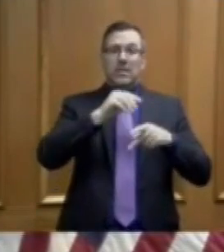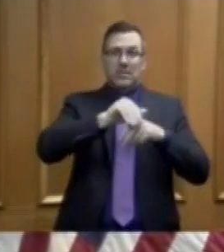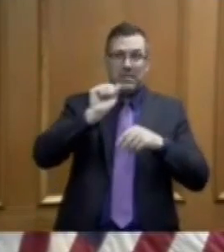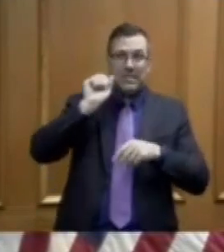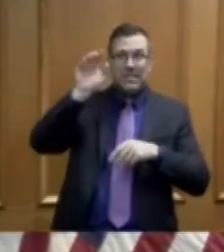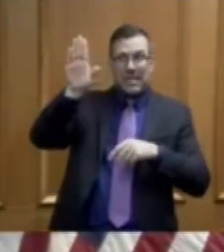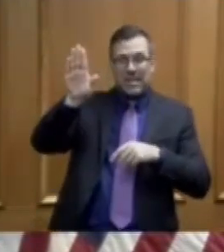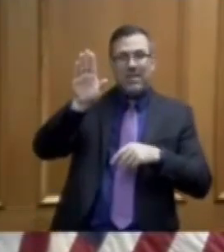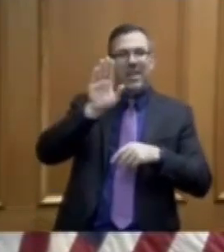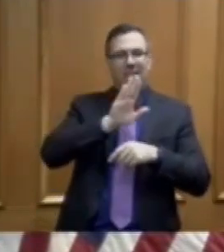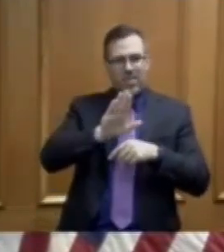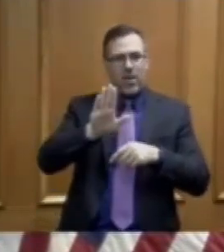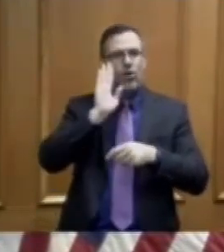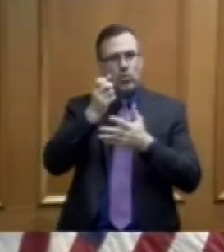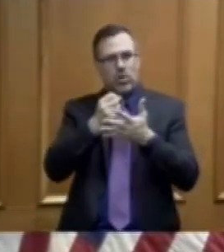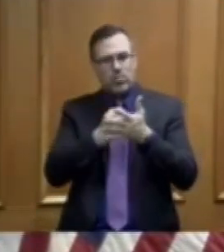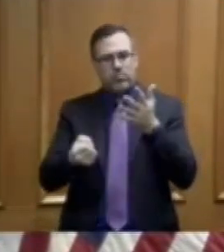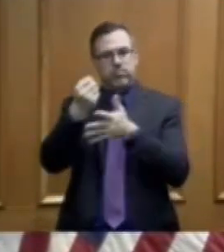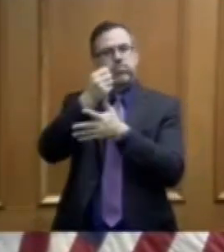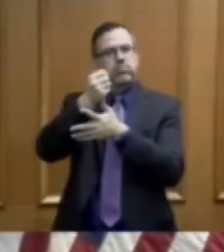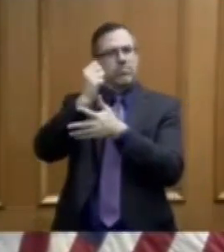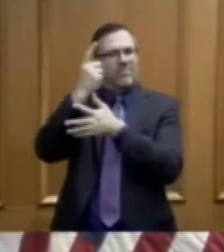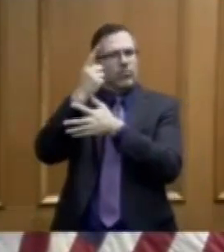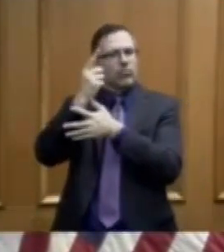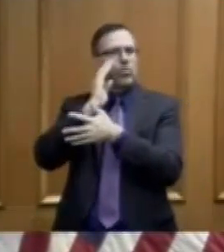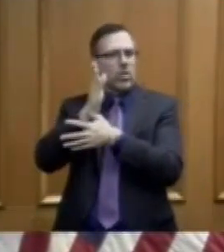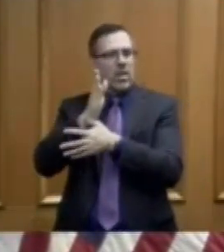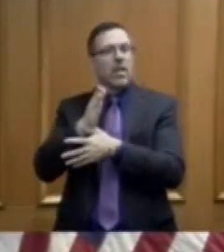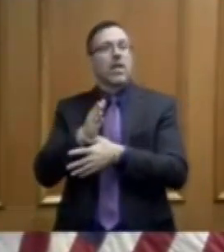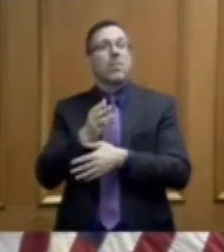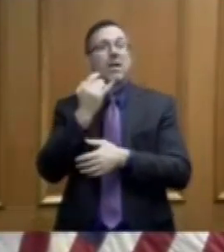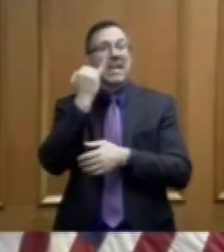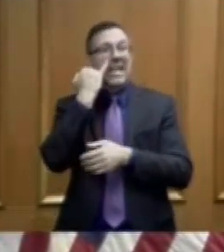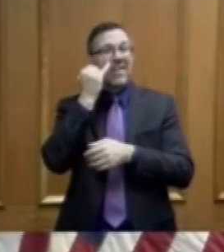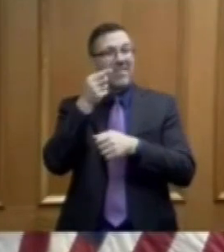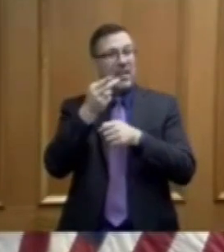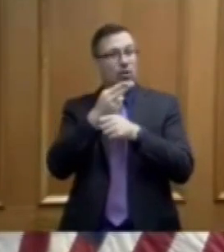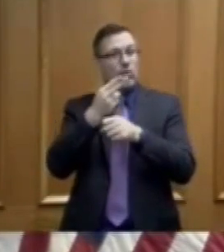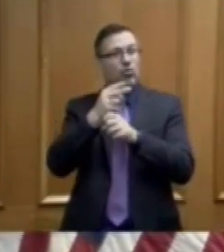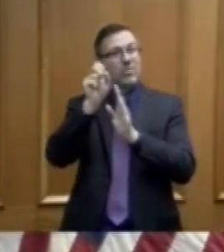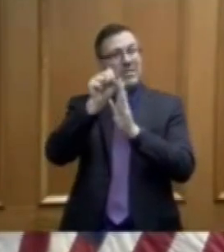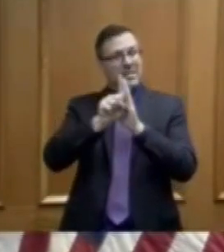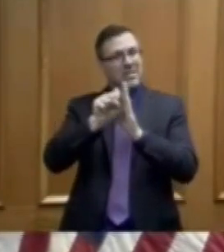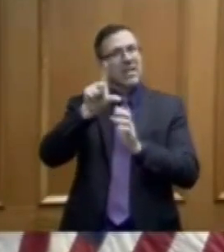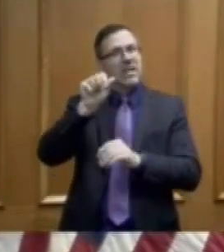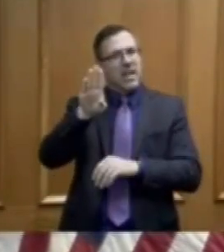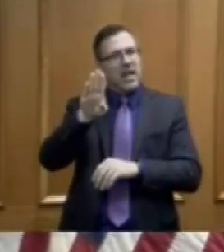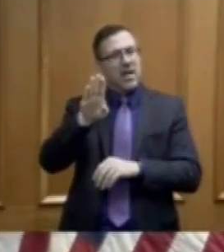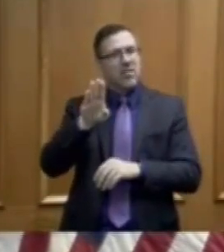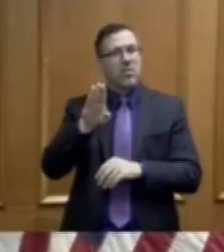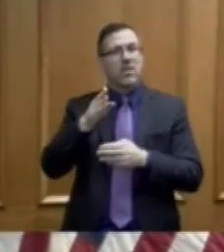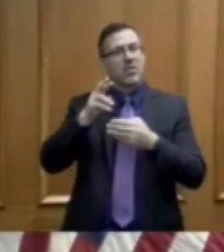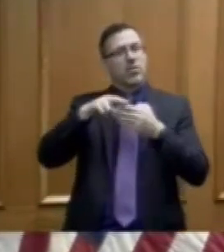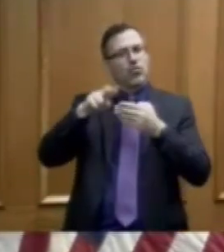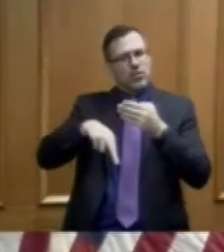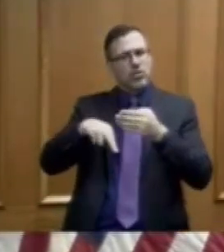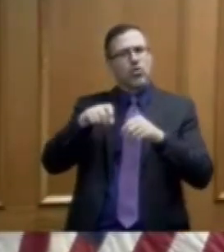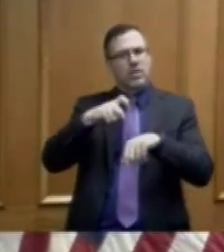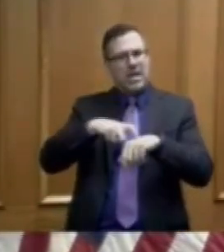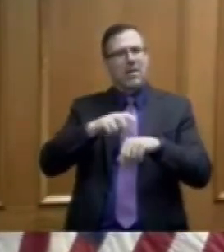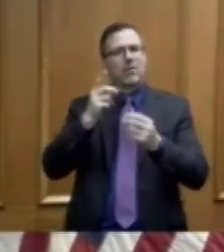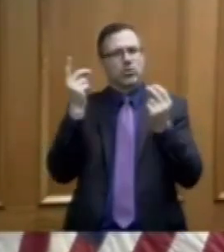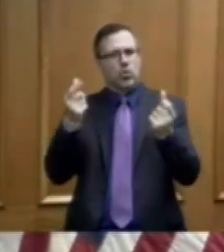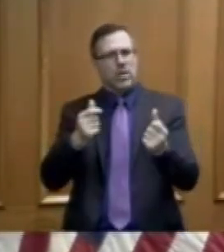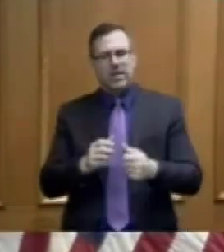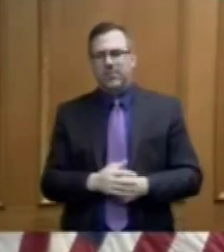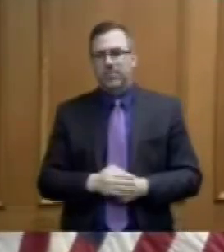testing is in multiple different places. But if they utilize the state lab, then that turnaround time is quick. We realize that